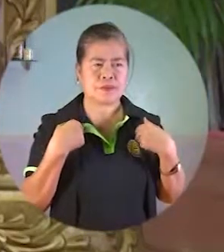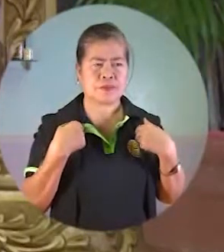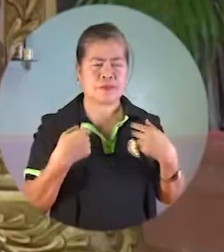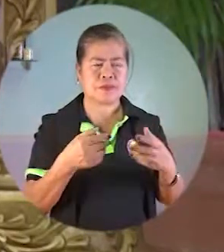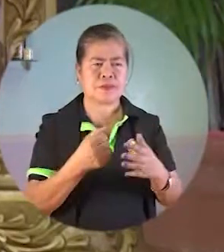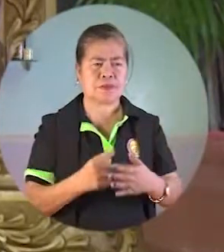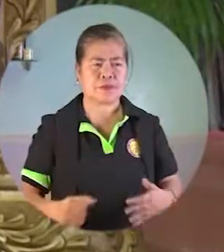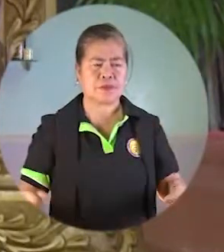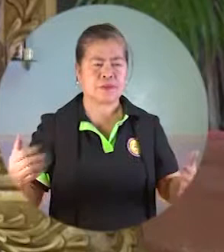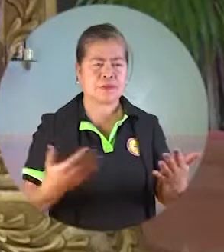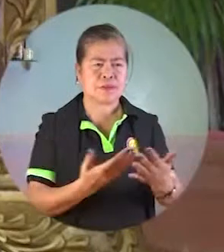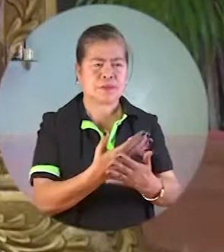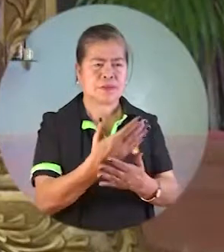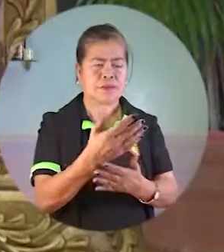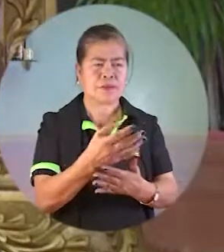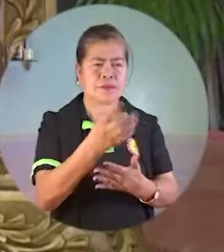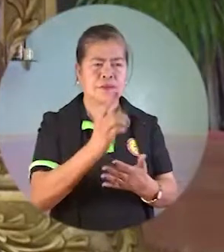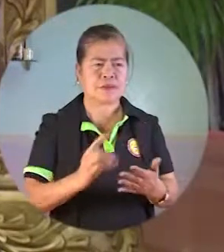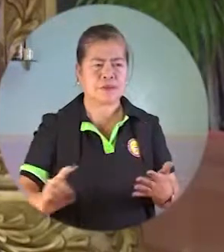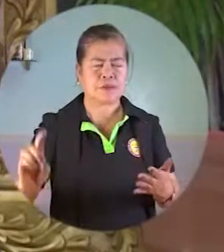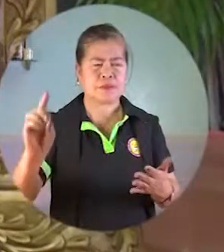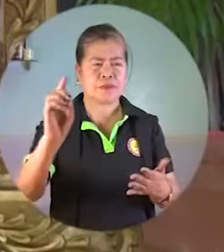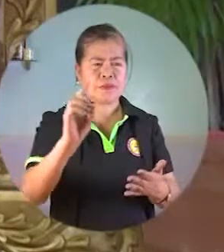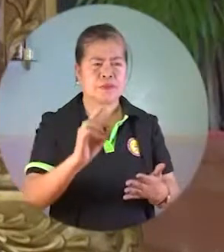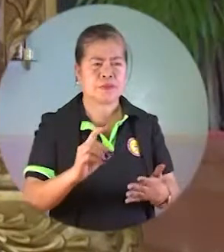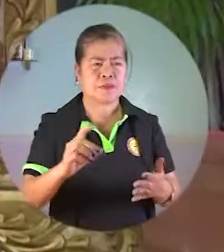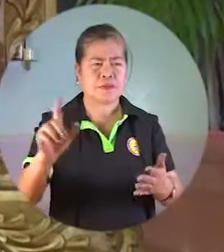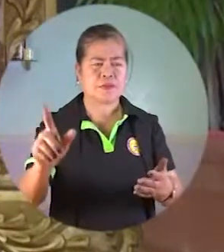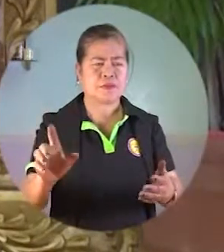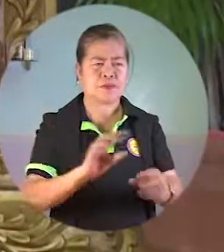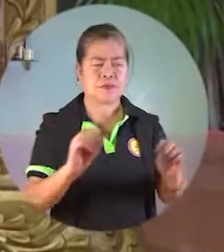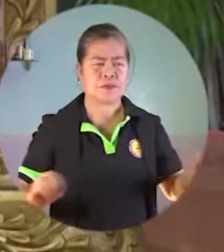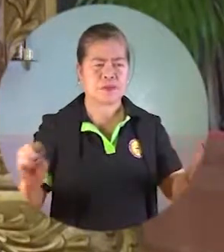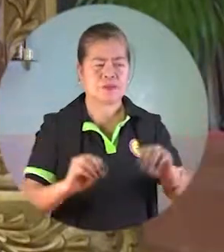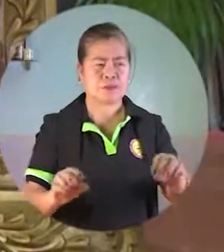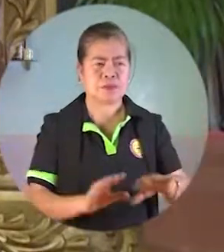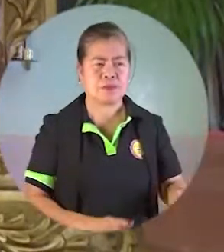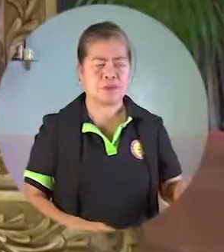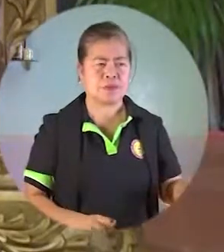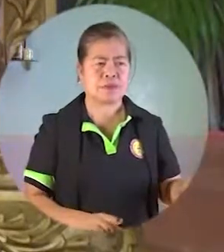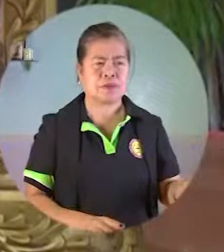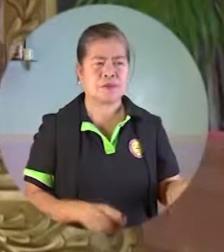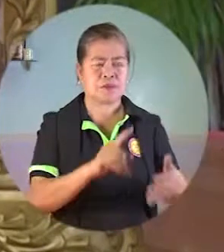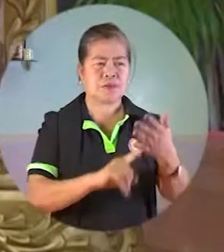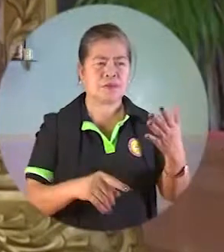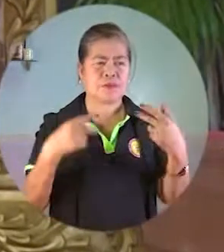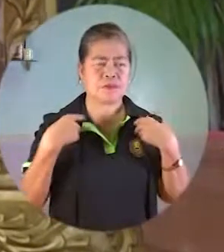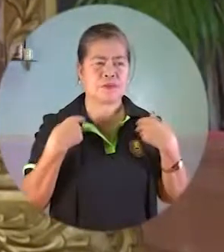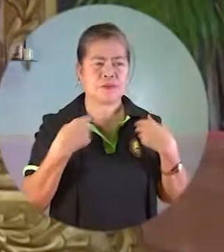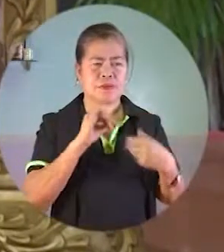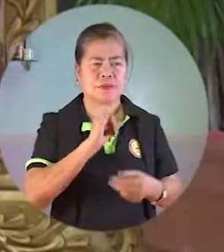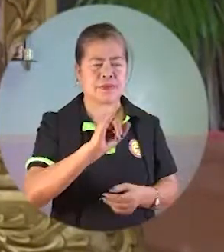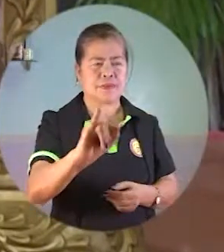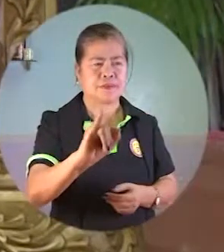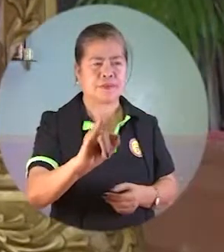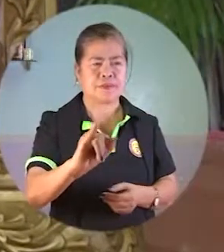having been arrested, crucified, and buried, it's all over now. What they